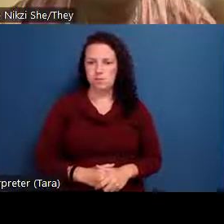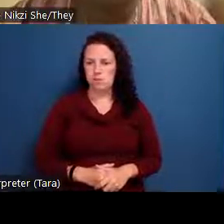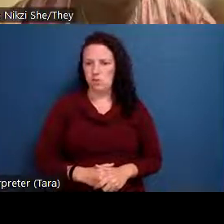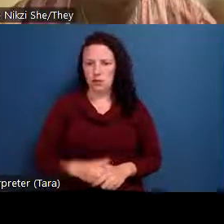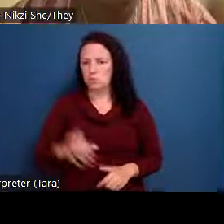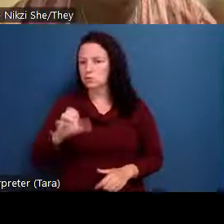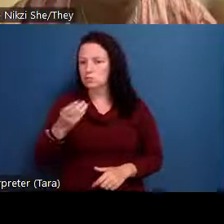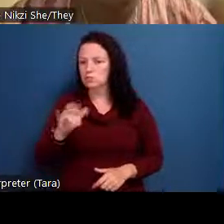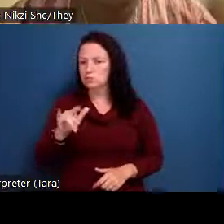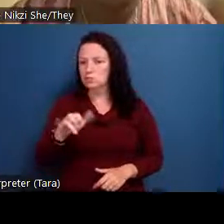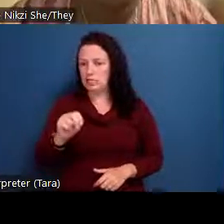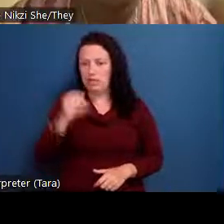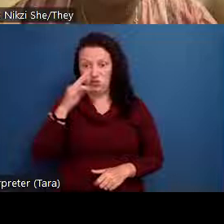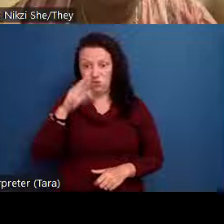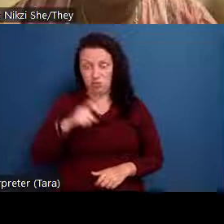or not.